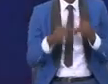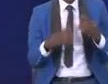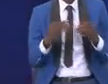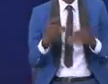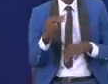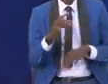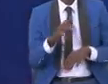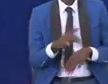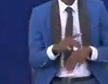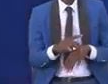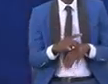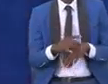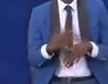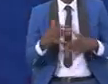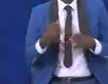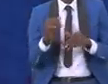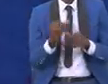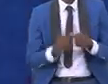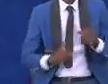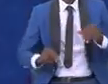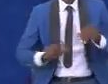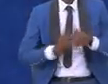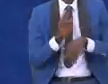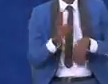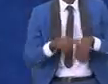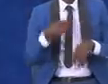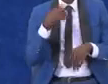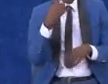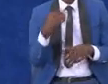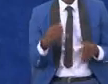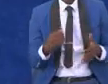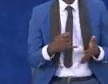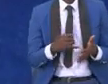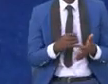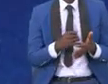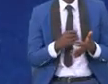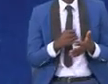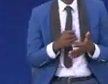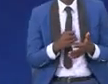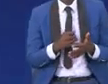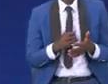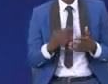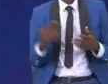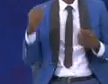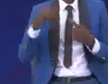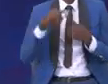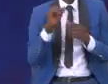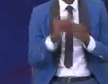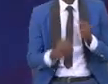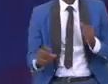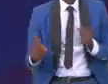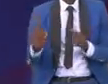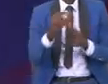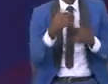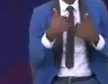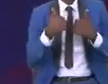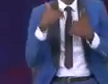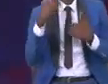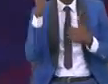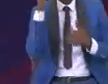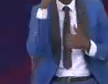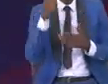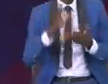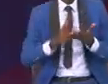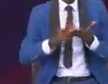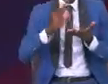let's say it now, till every man is heard. Yeah, glory, glory,